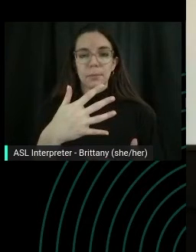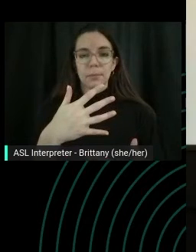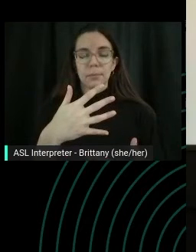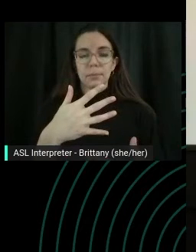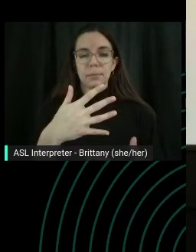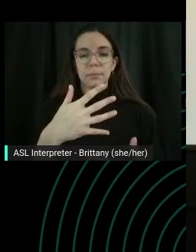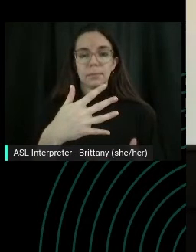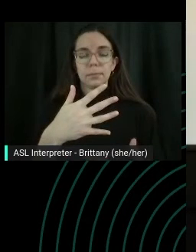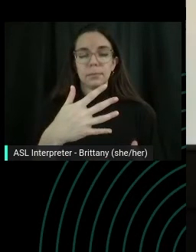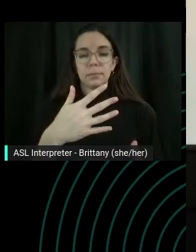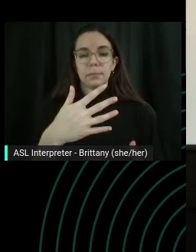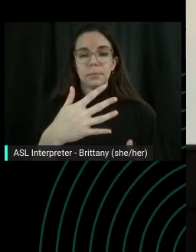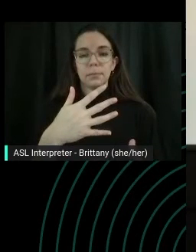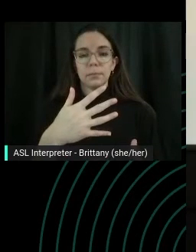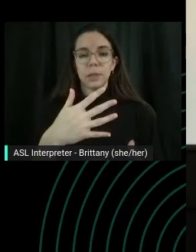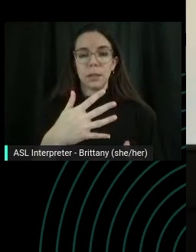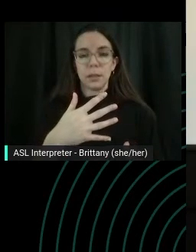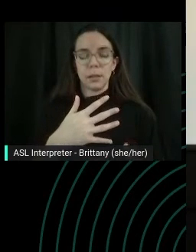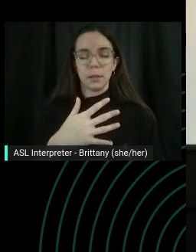and out through the mouth.